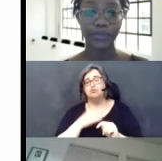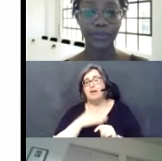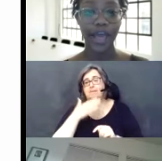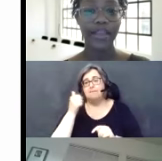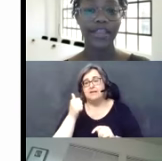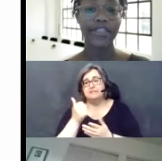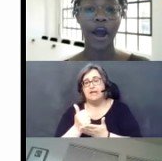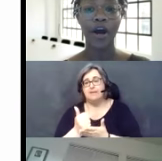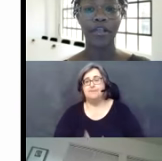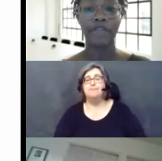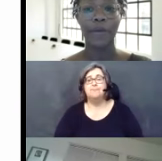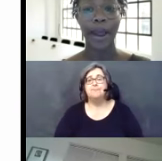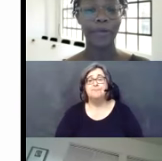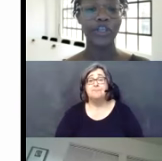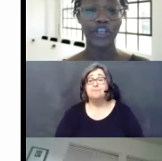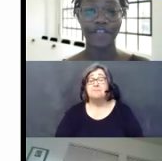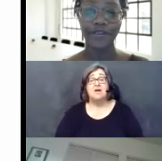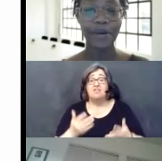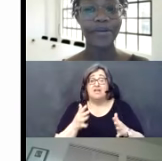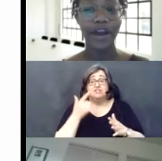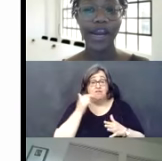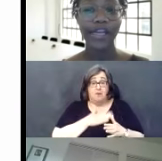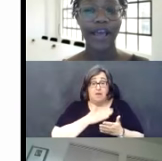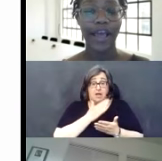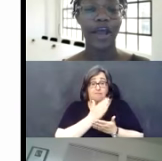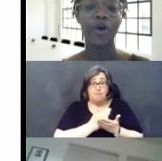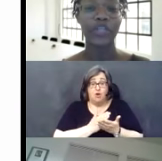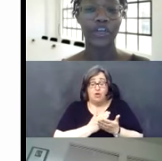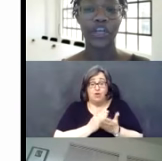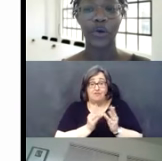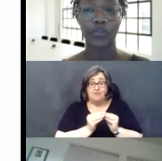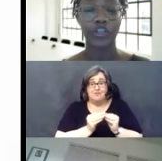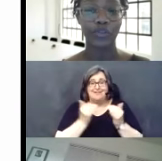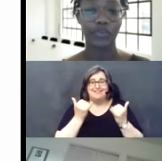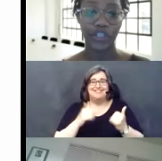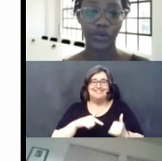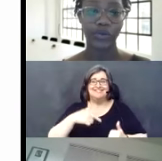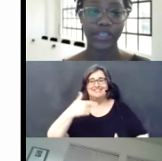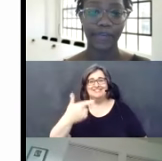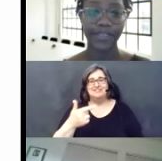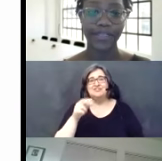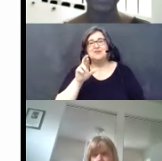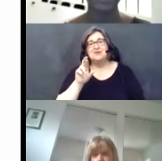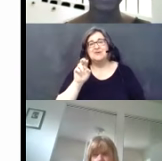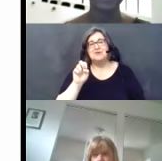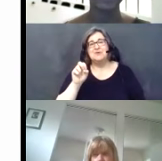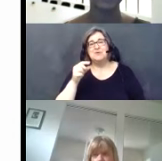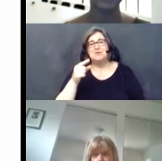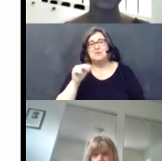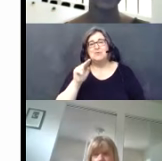you. That's all for my portion of the webinar. Now I will turn it over to Reginald Thomas.